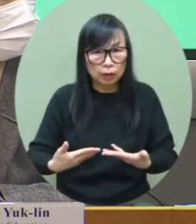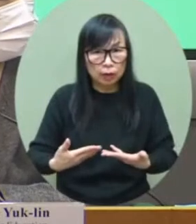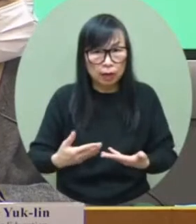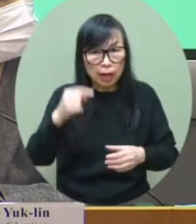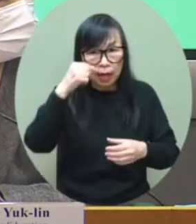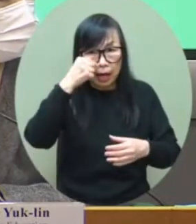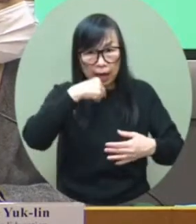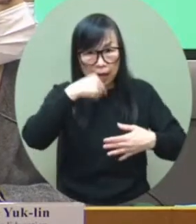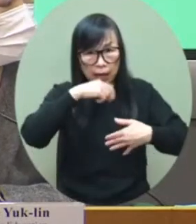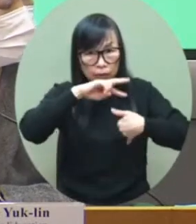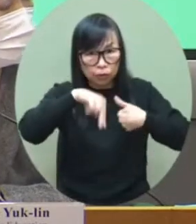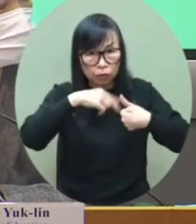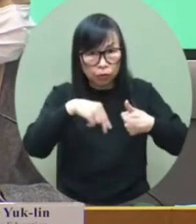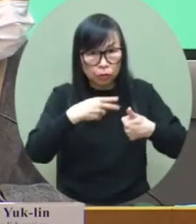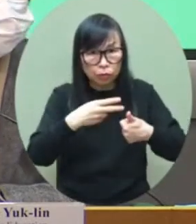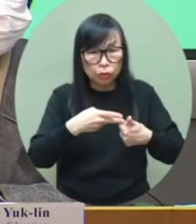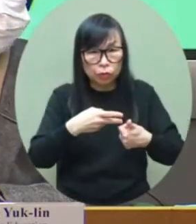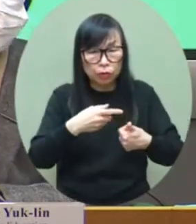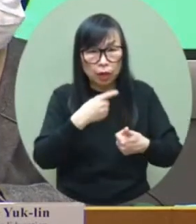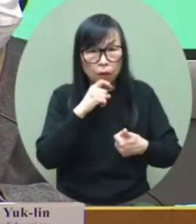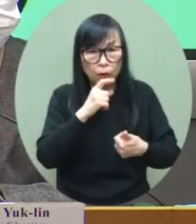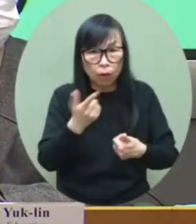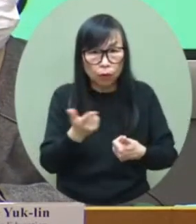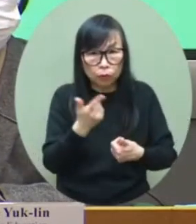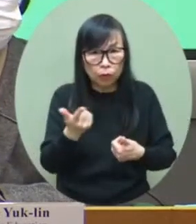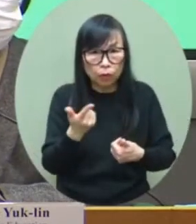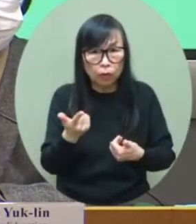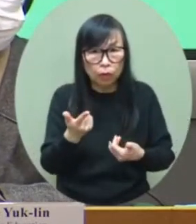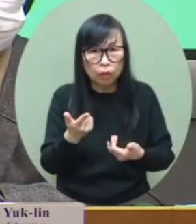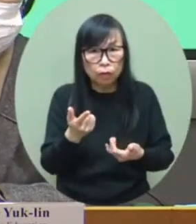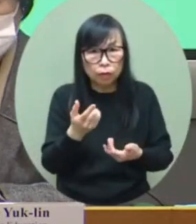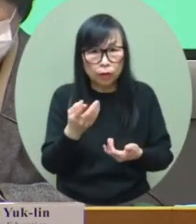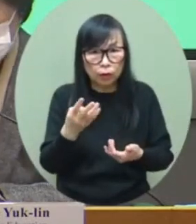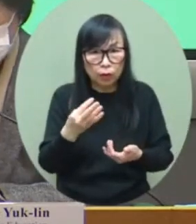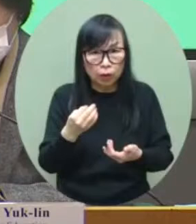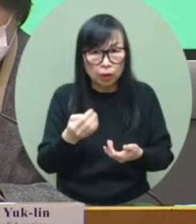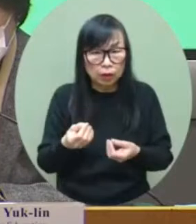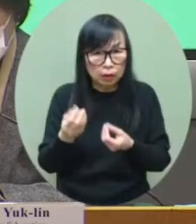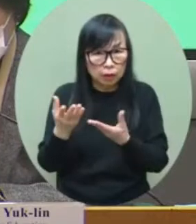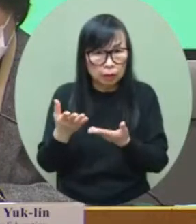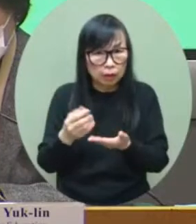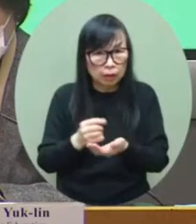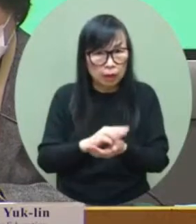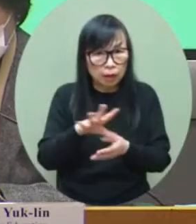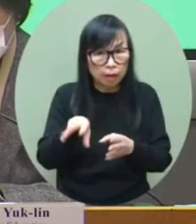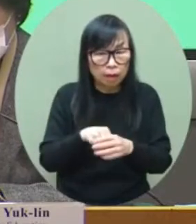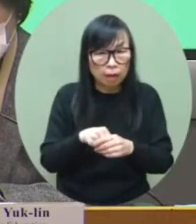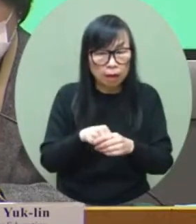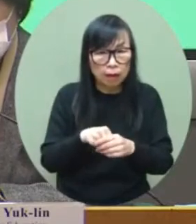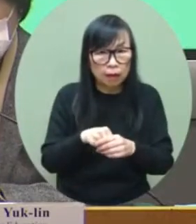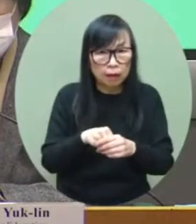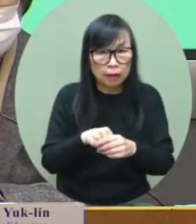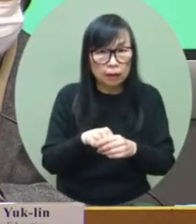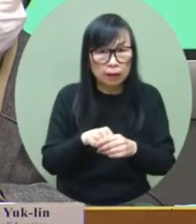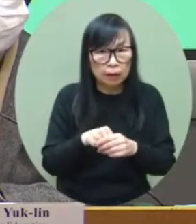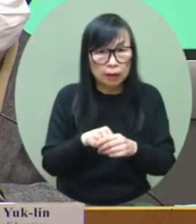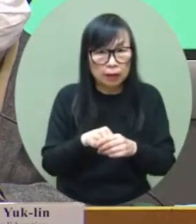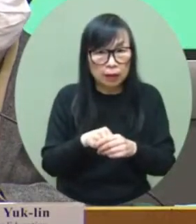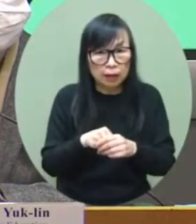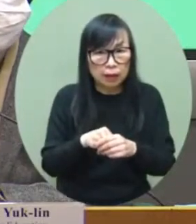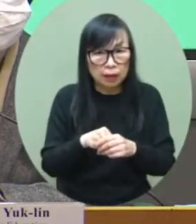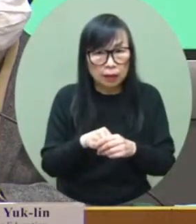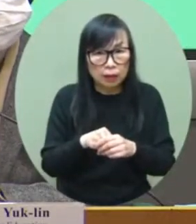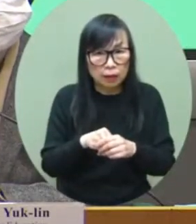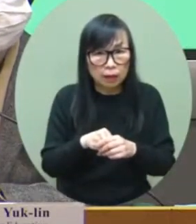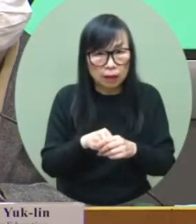a public health emergency of international concern. Now, as for PCR test, we still need to provide services on various